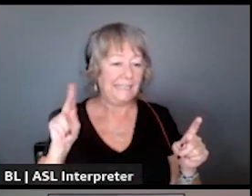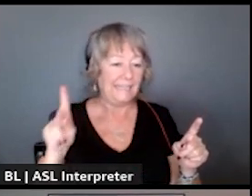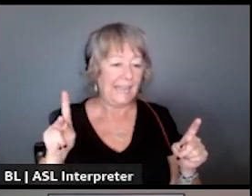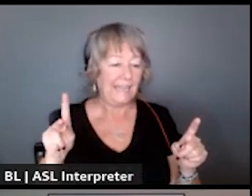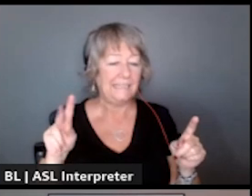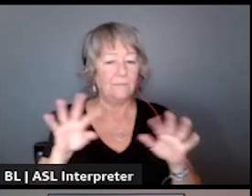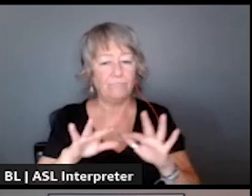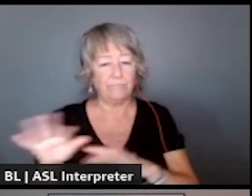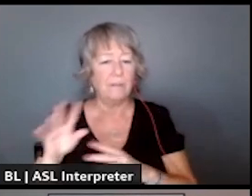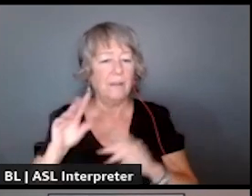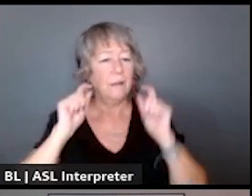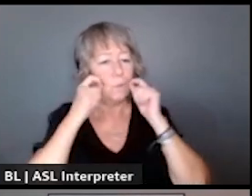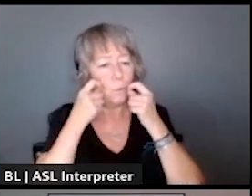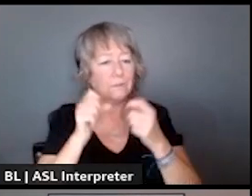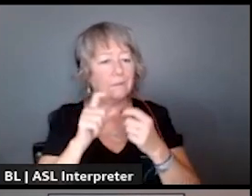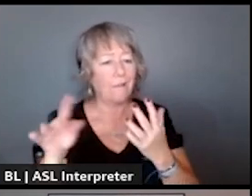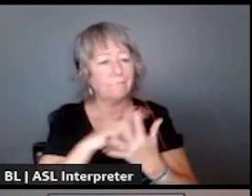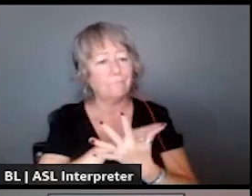We've zoomed in.